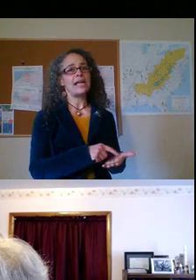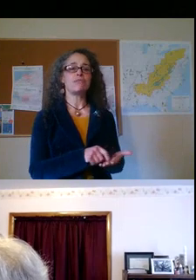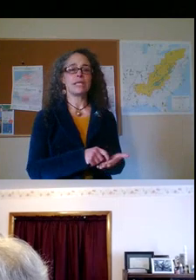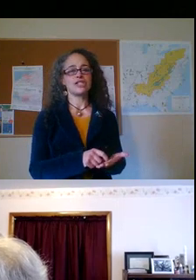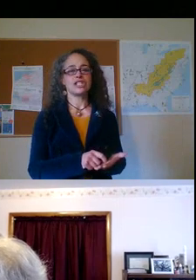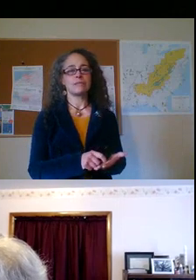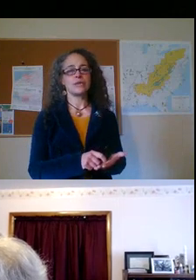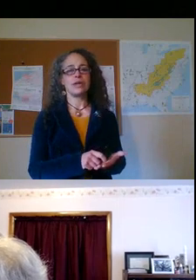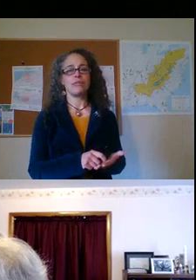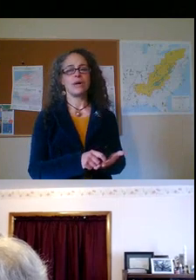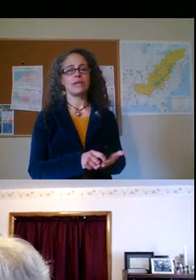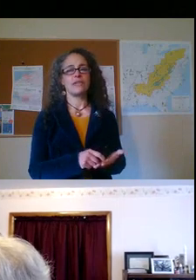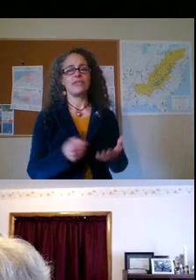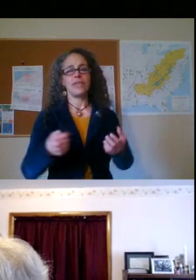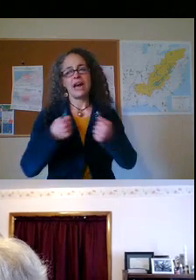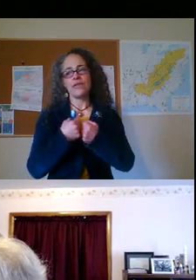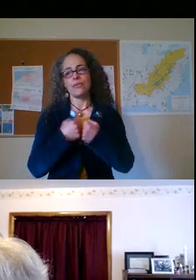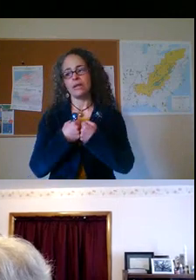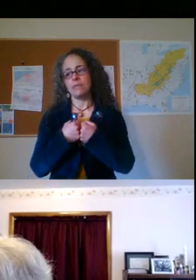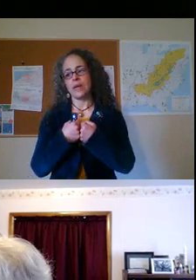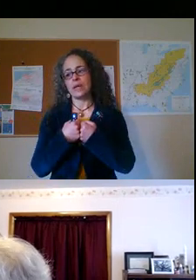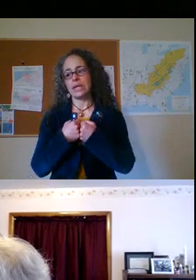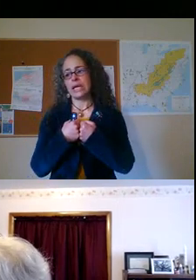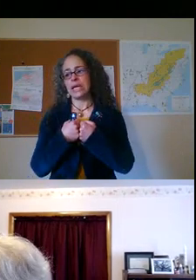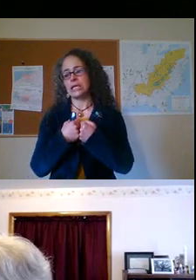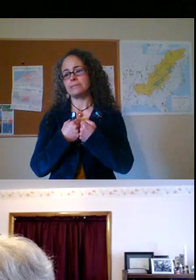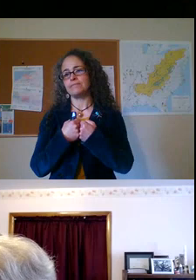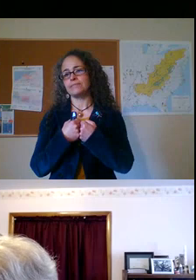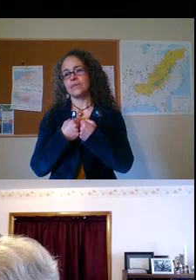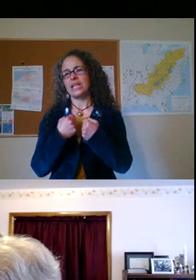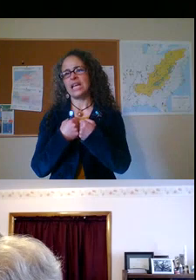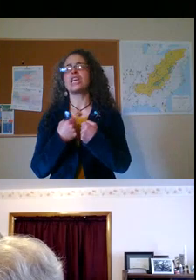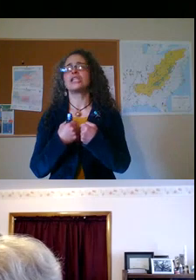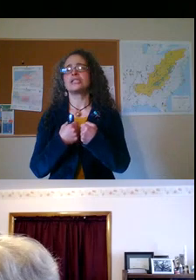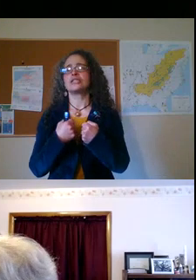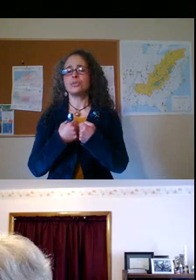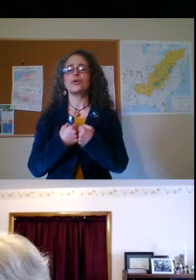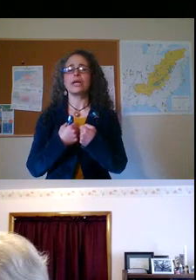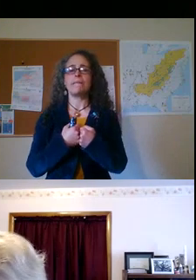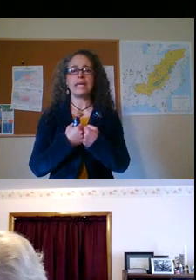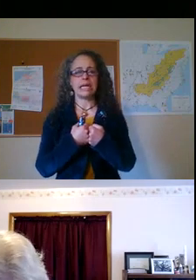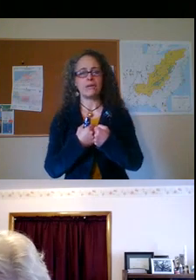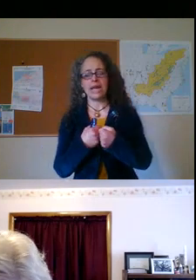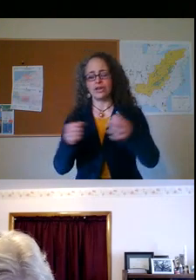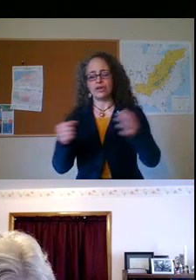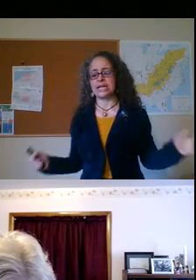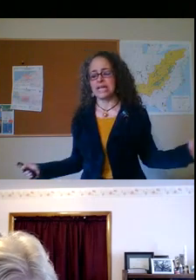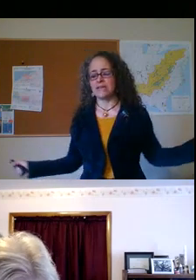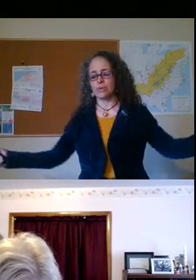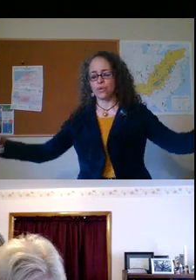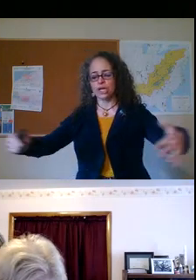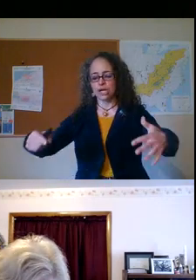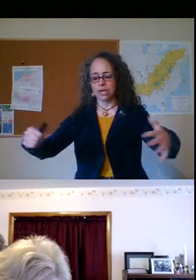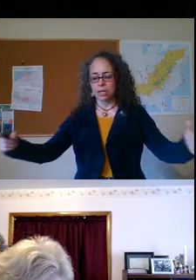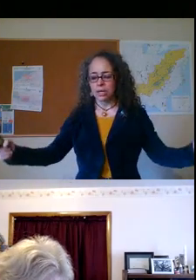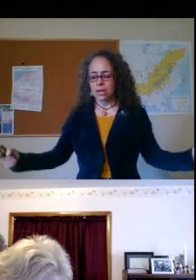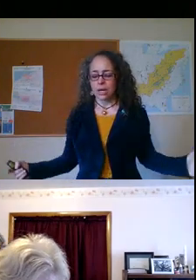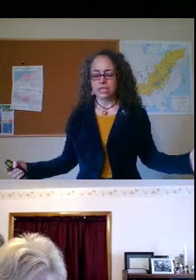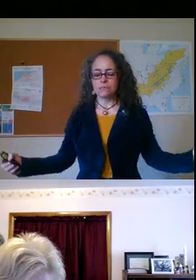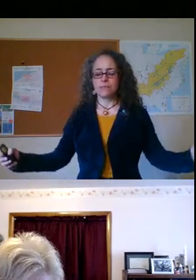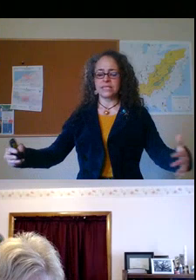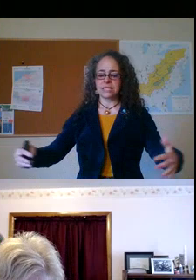you've had relationships with, but they haven't really been like super committed, right? You guys haven't worked